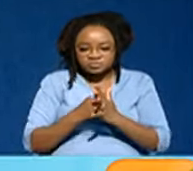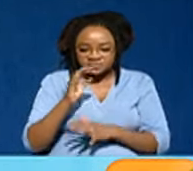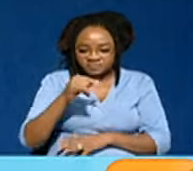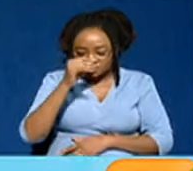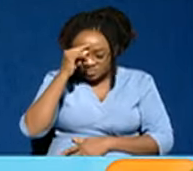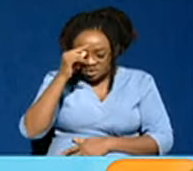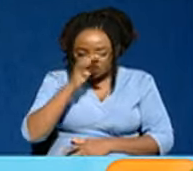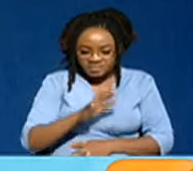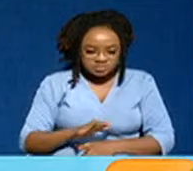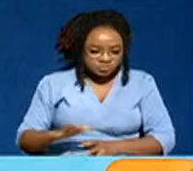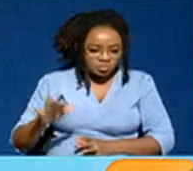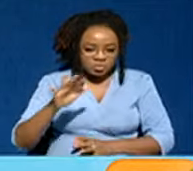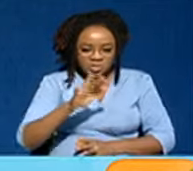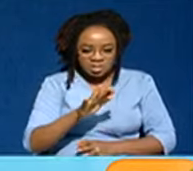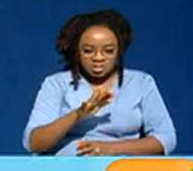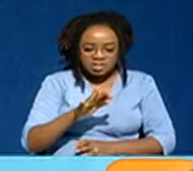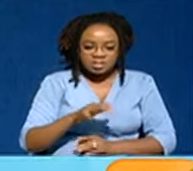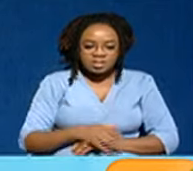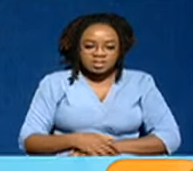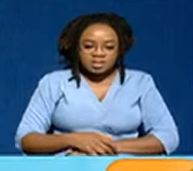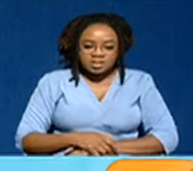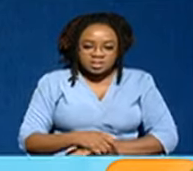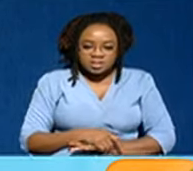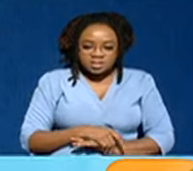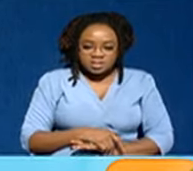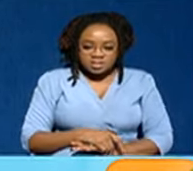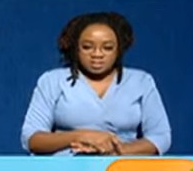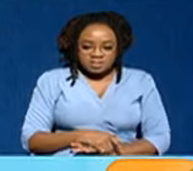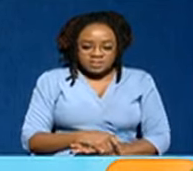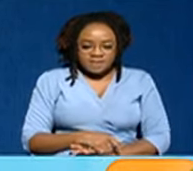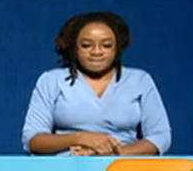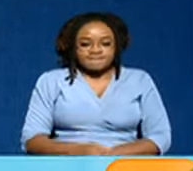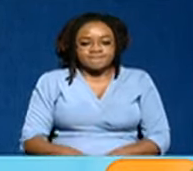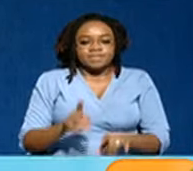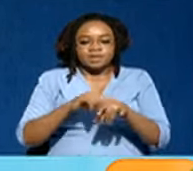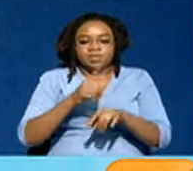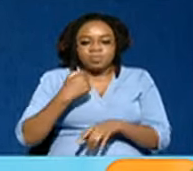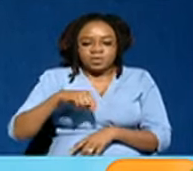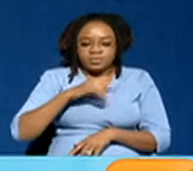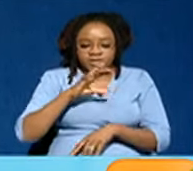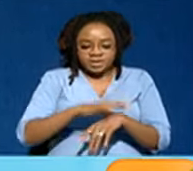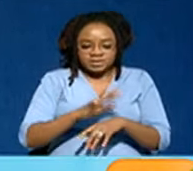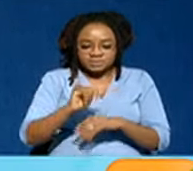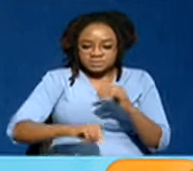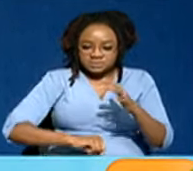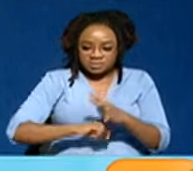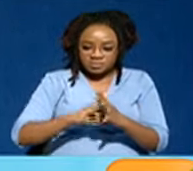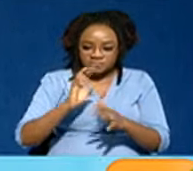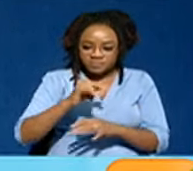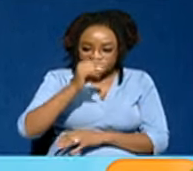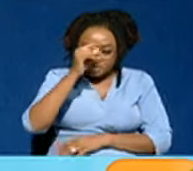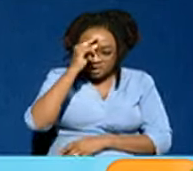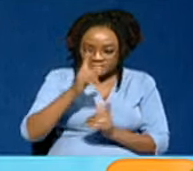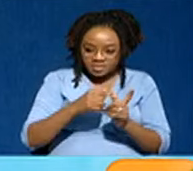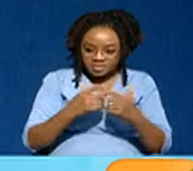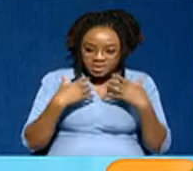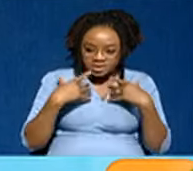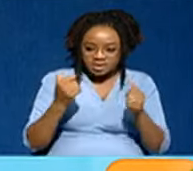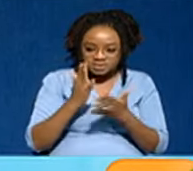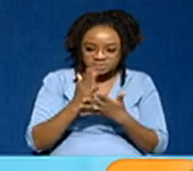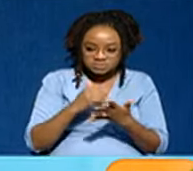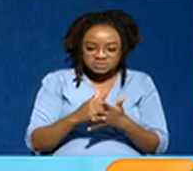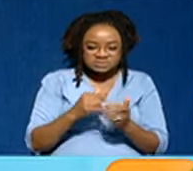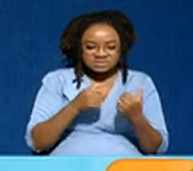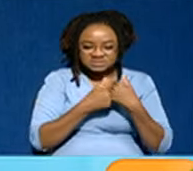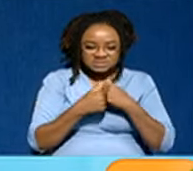whole. Okay. And when we get that goodwill, then the health sector, these perennial challenges that we